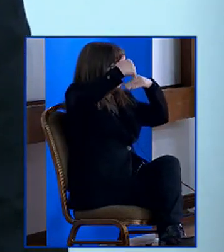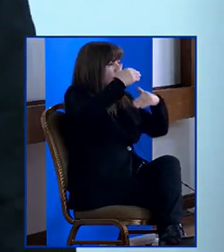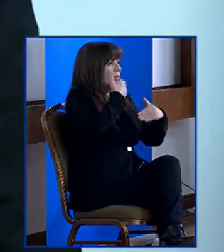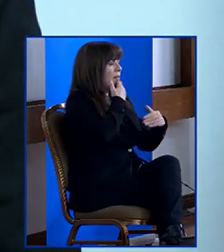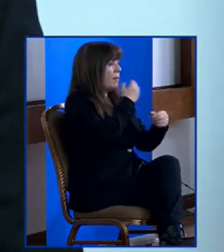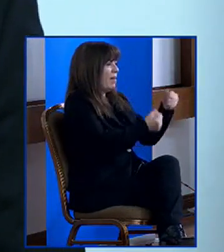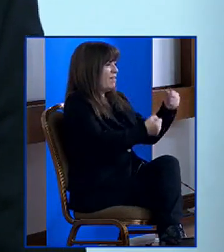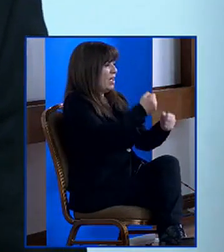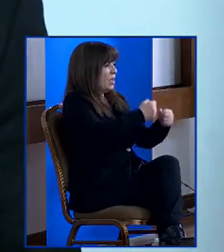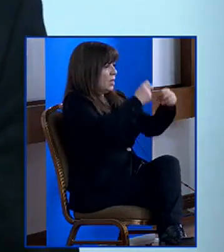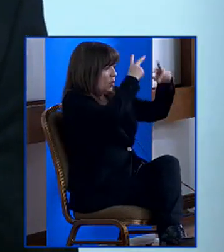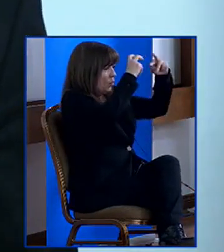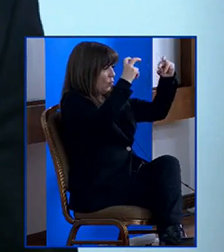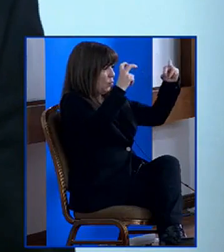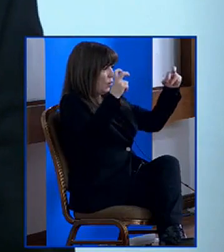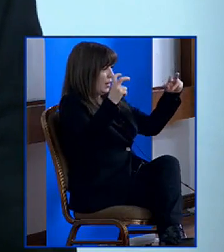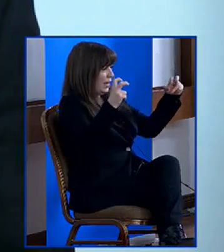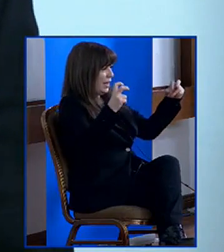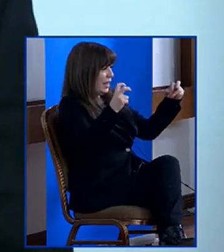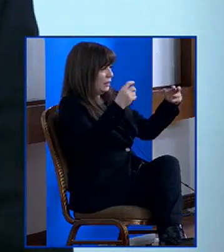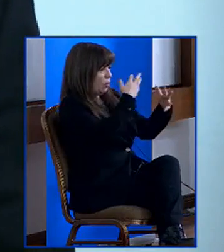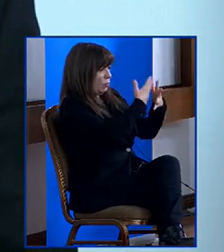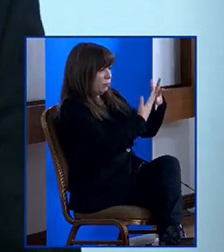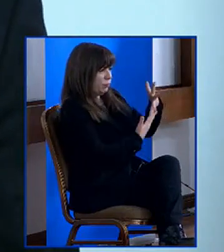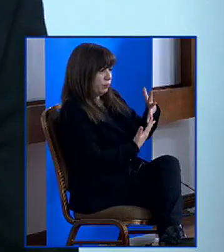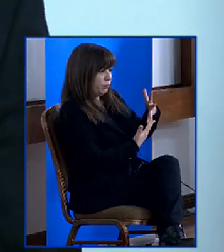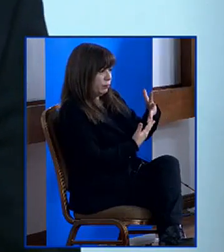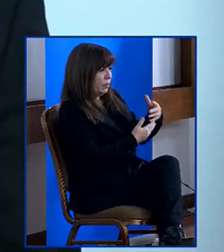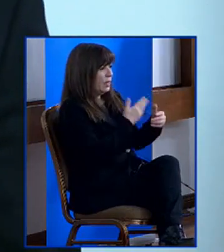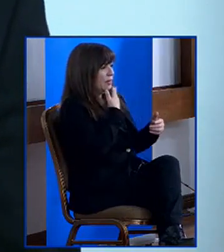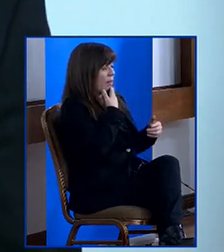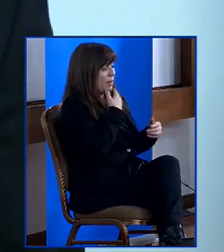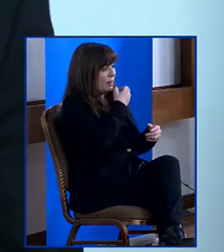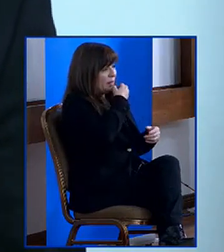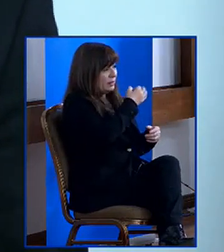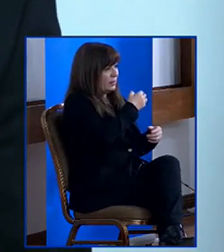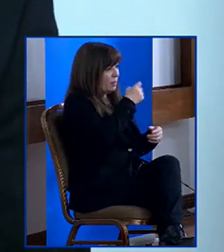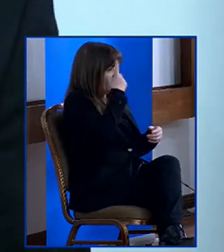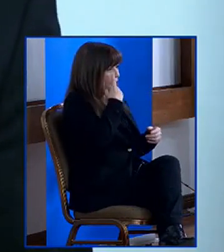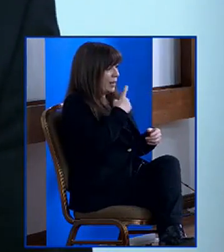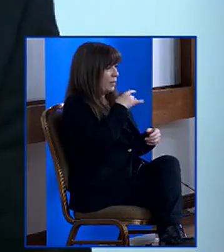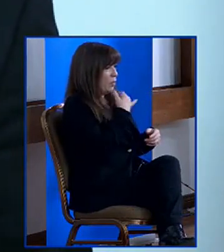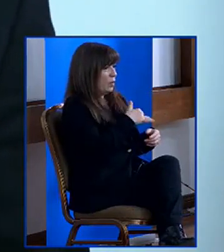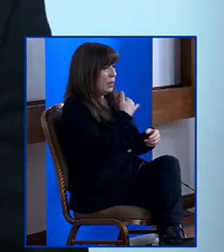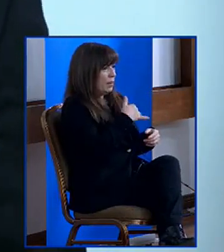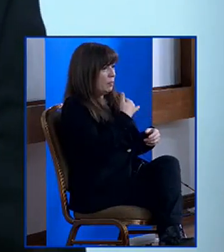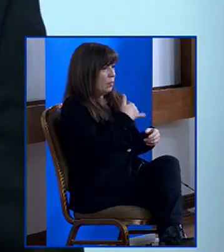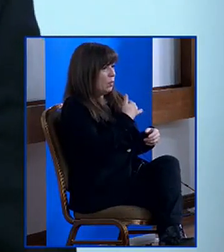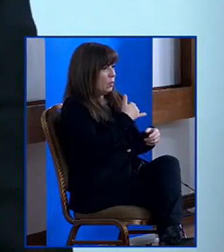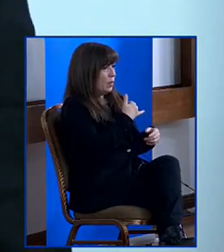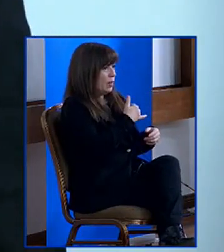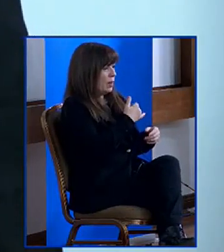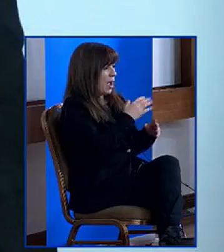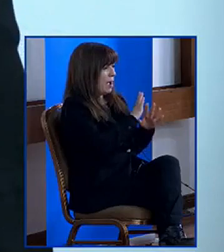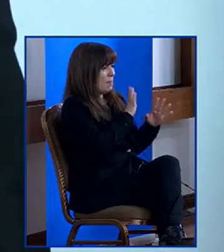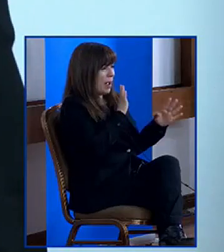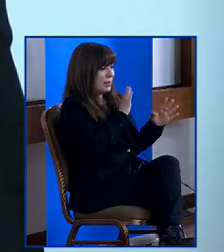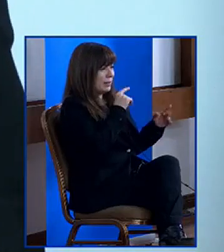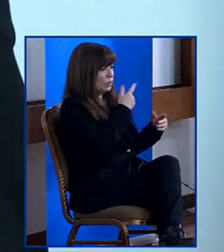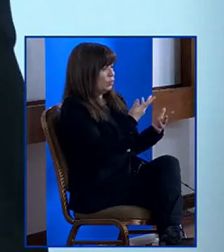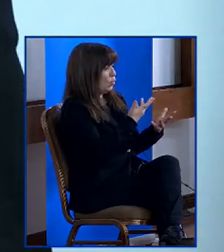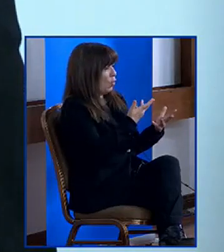heating. Basically, what I'm saying is we think it's important, as well as all the lobbying we do on behalf of the British government, to kind of try